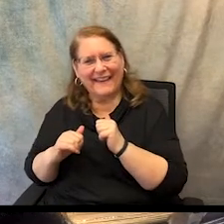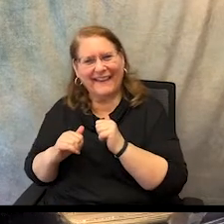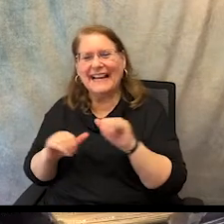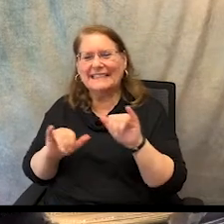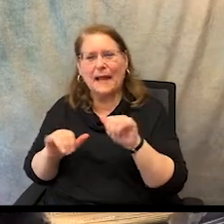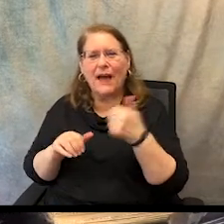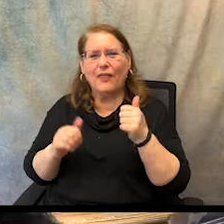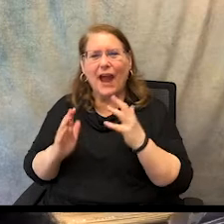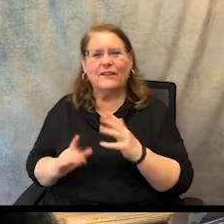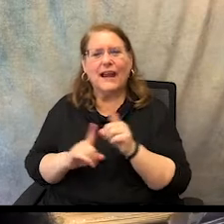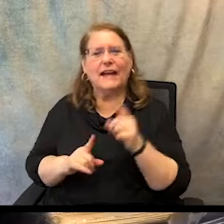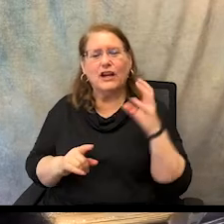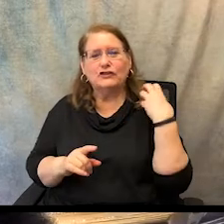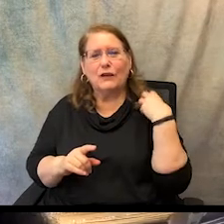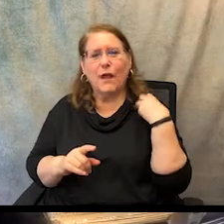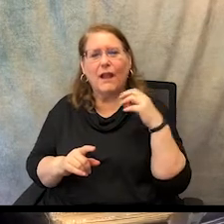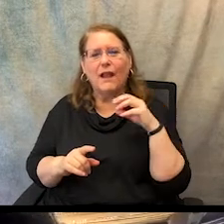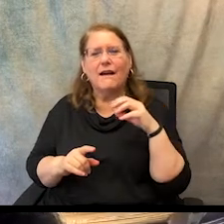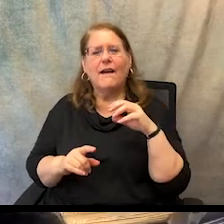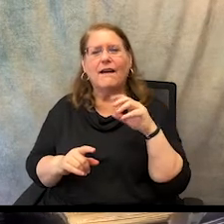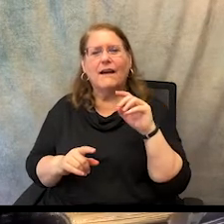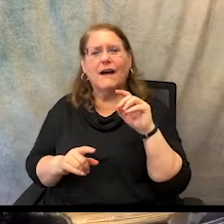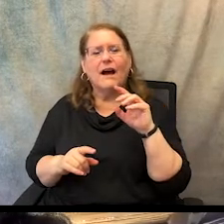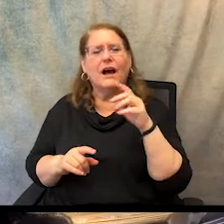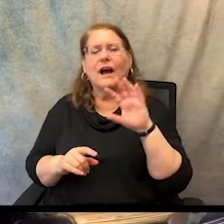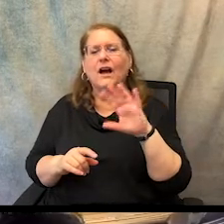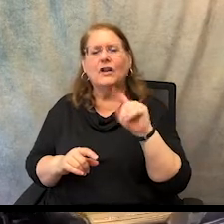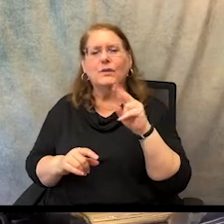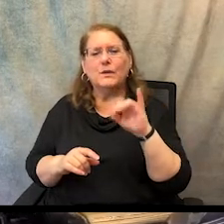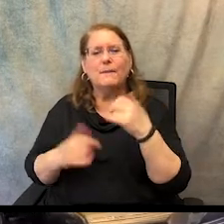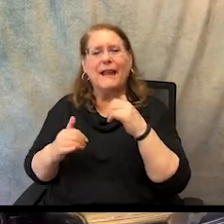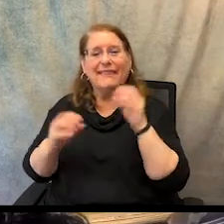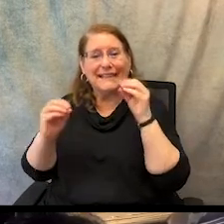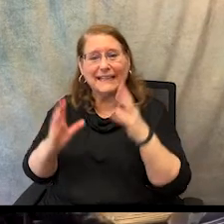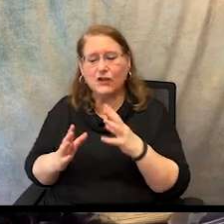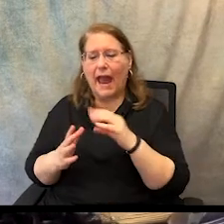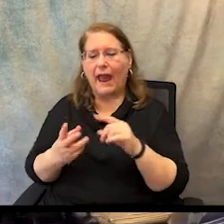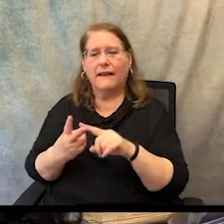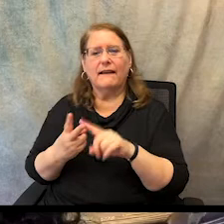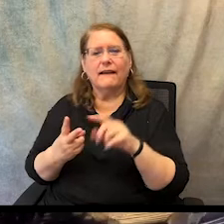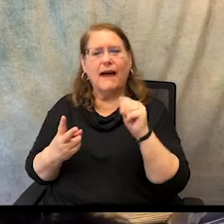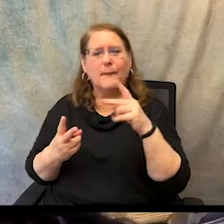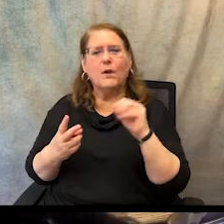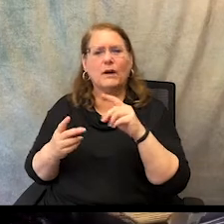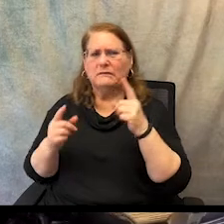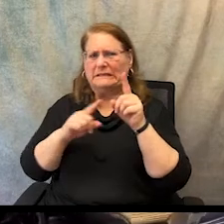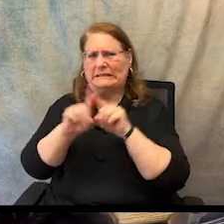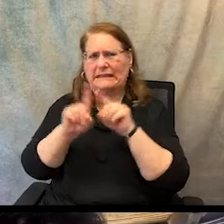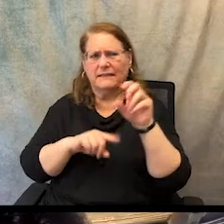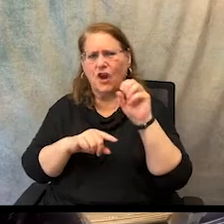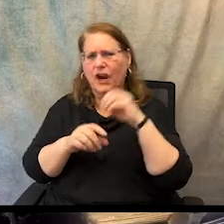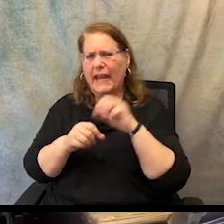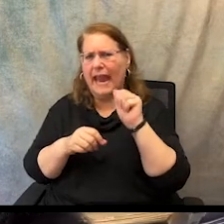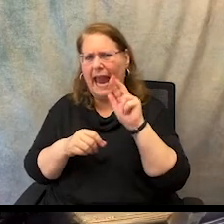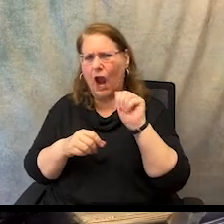same, the other actor like Jalal Tawil, who played the role of teacher of Jai Abdo, for example, who was living in Los Angeles, a big Syrian